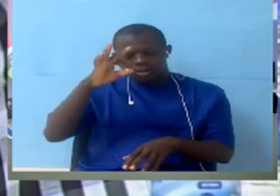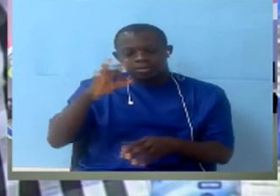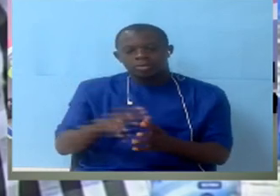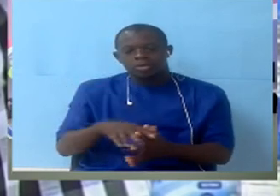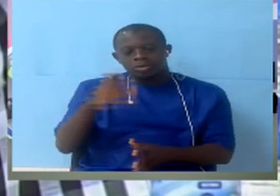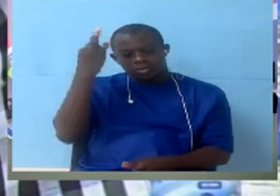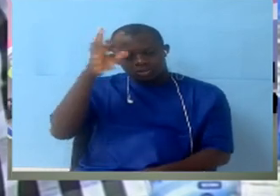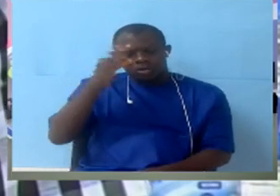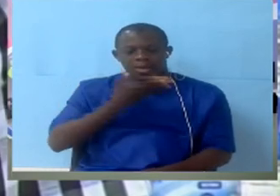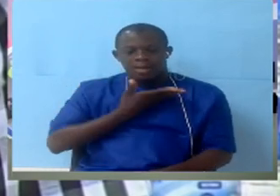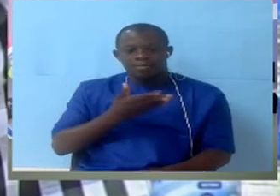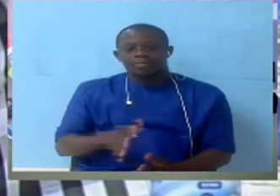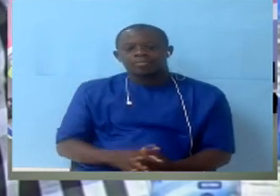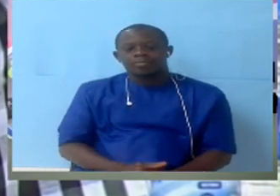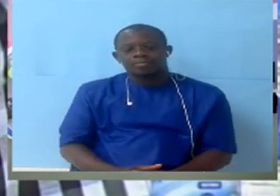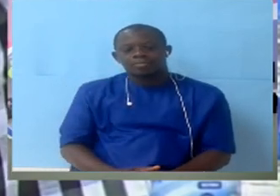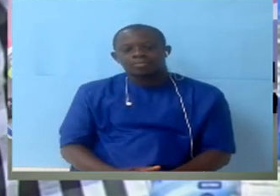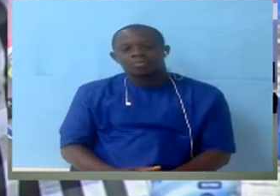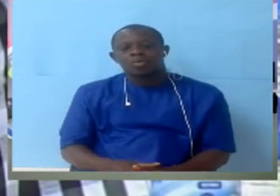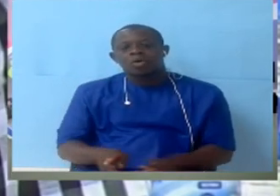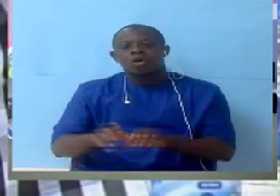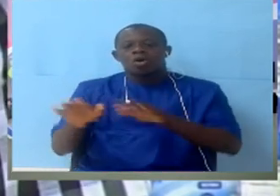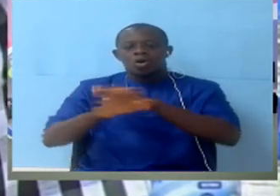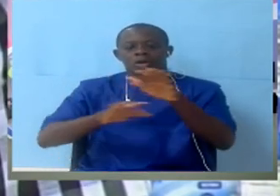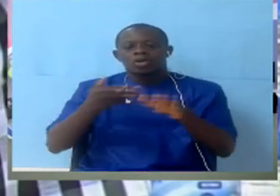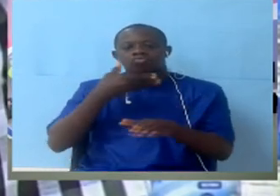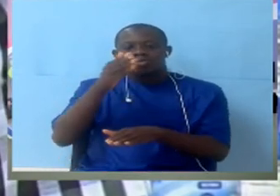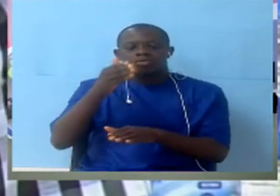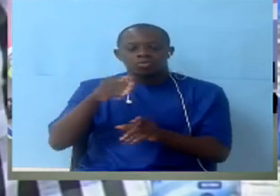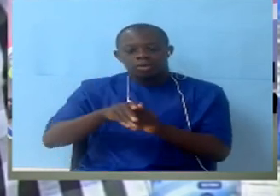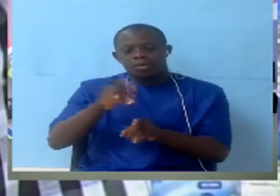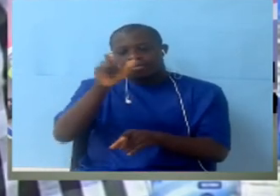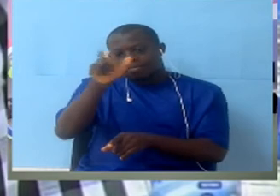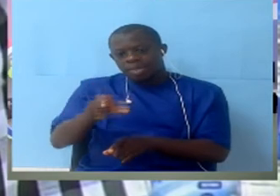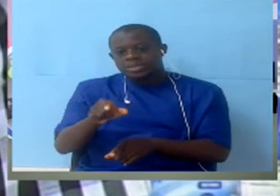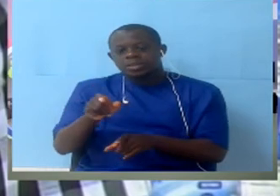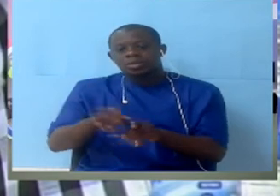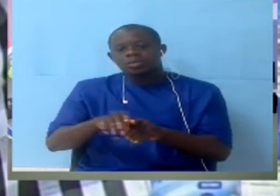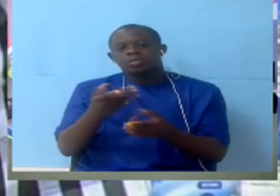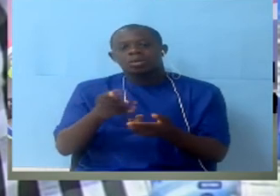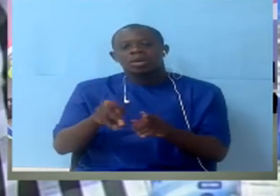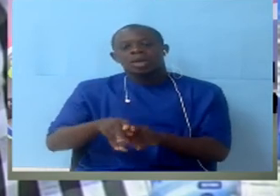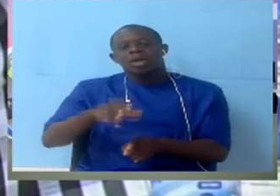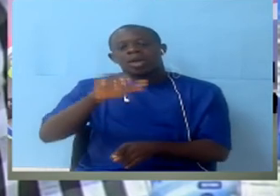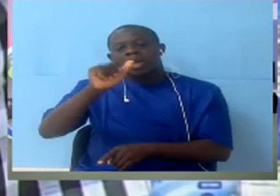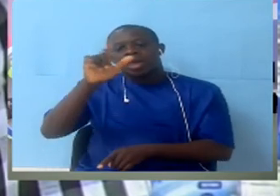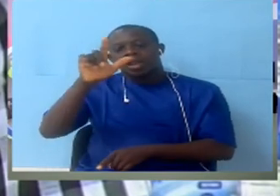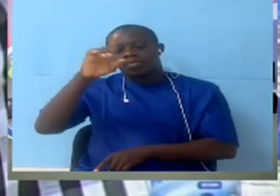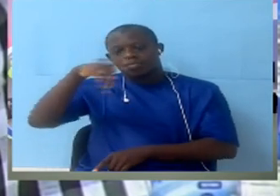Barrack. On the infantry side, Alpha Company. Under the infantry side, Alpha Company. But